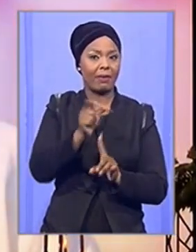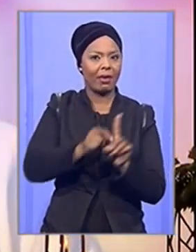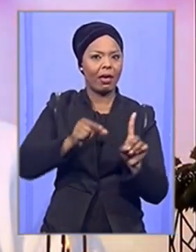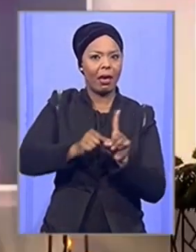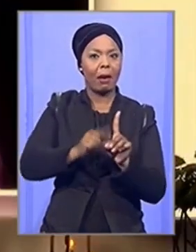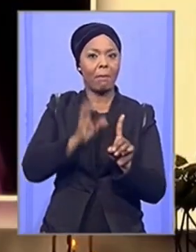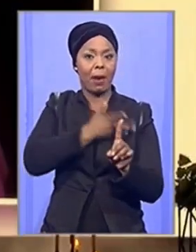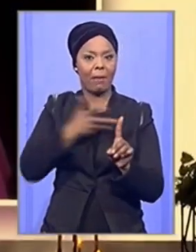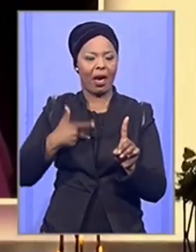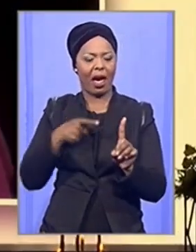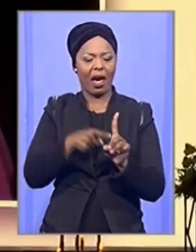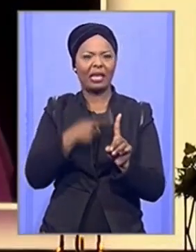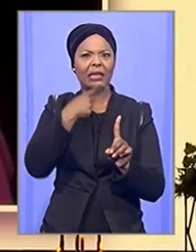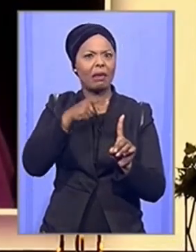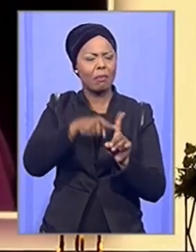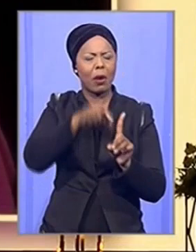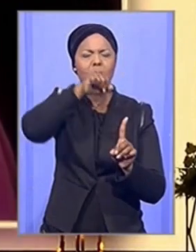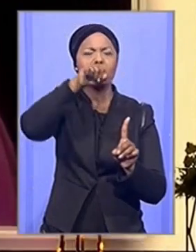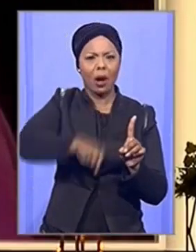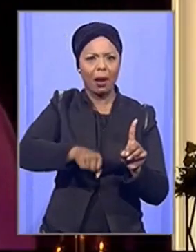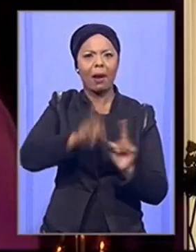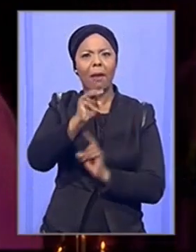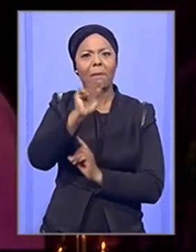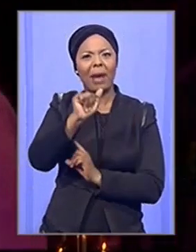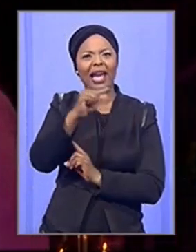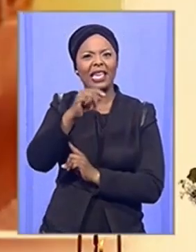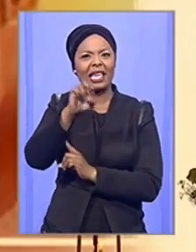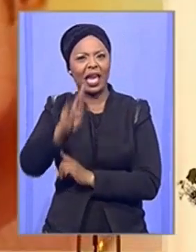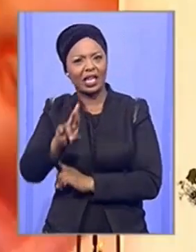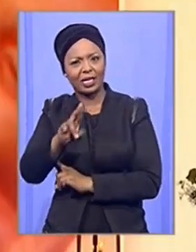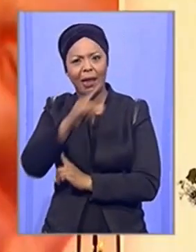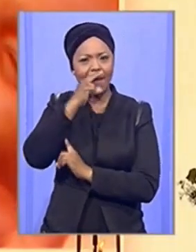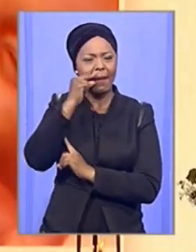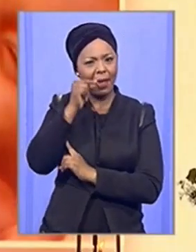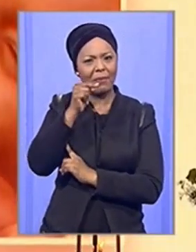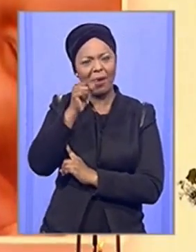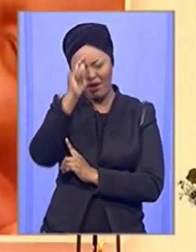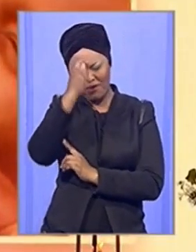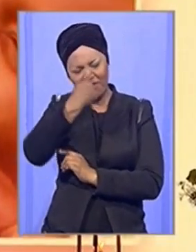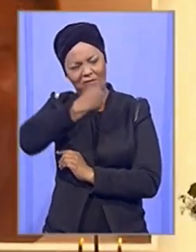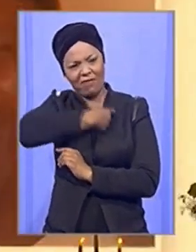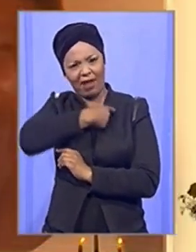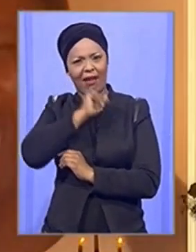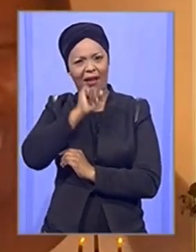ye a e ratago kudu ya Magesh e tsebiwago ka mfana ka mšemo.